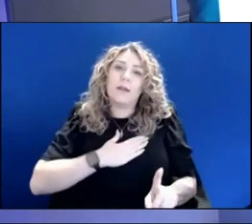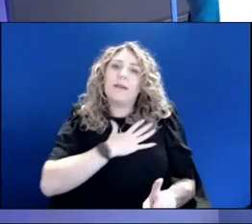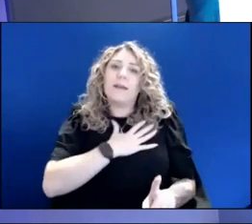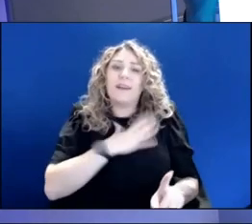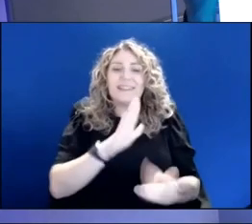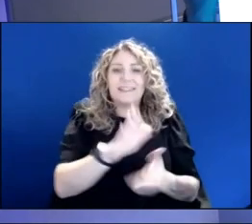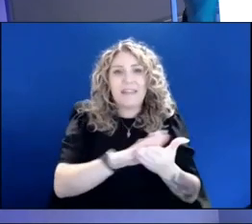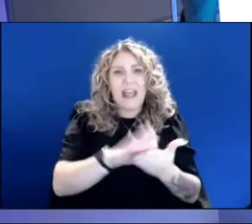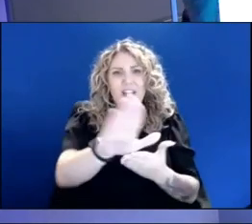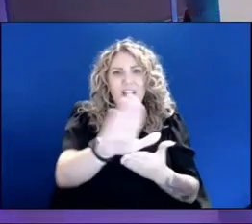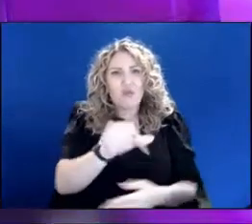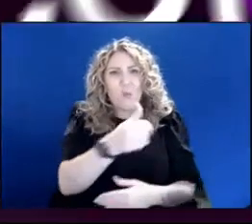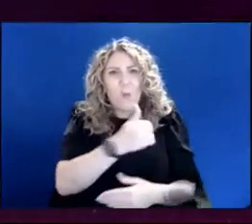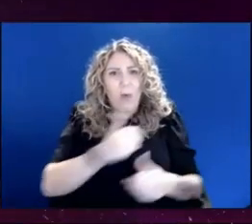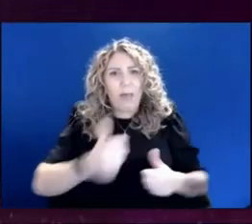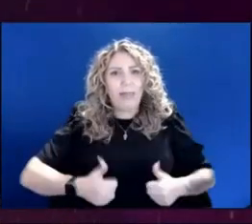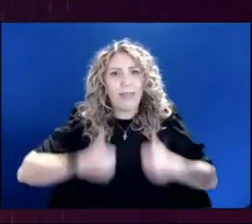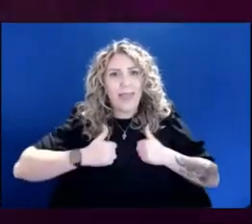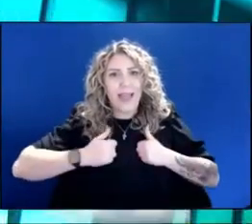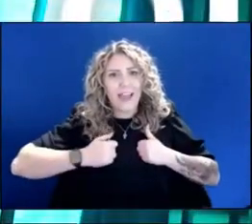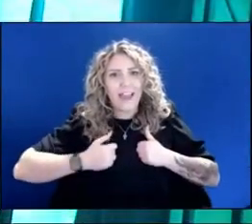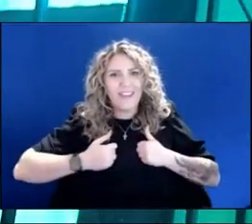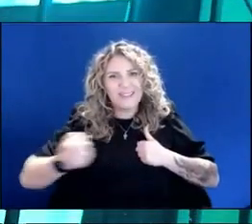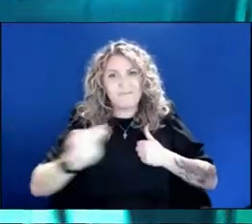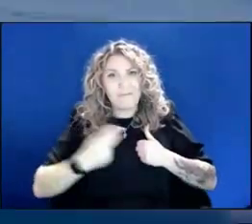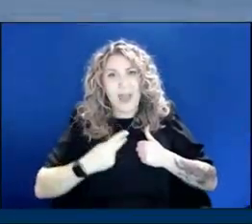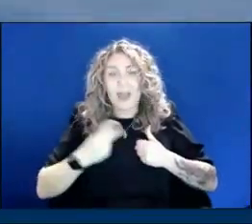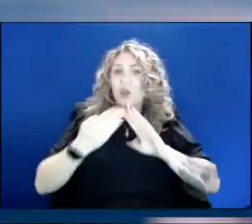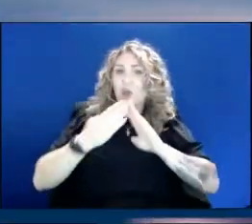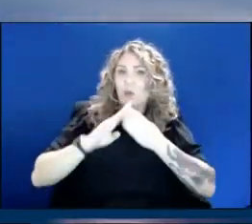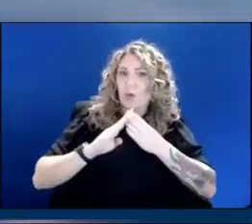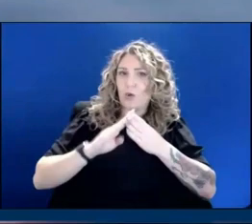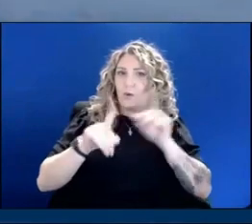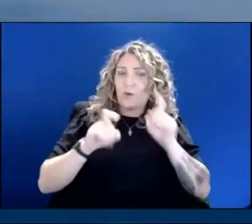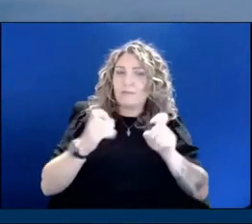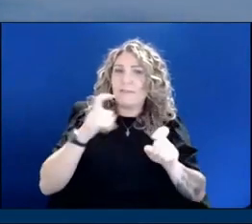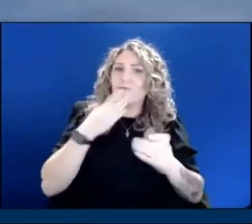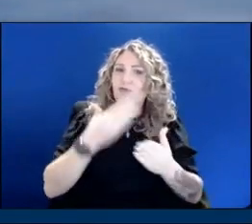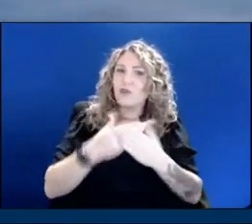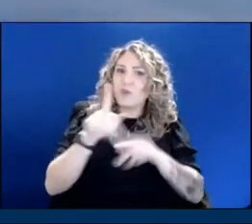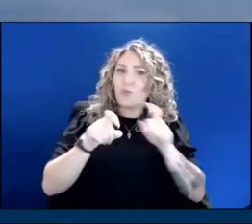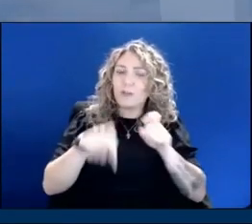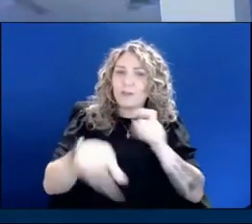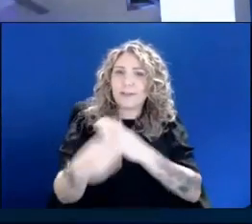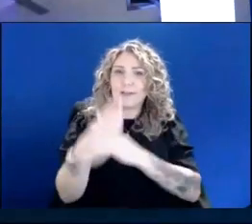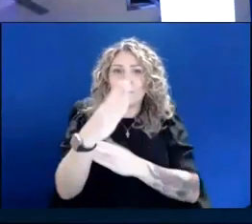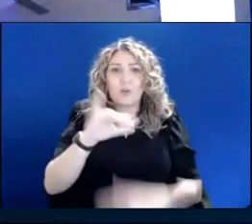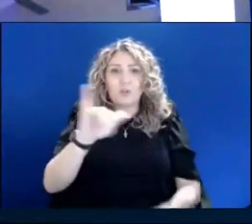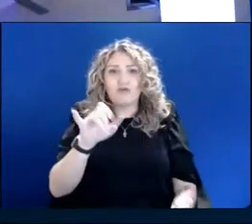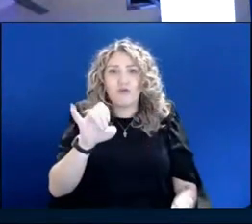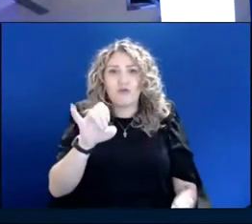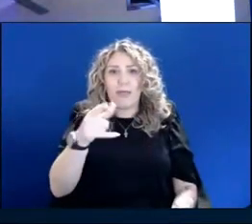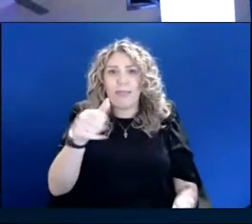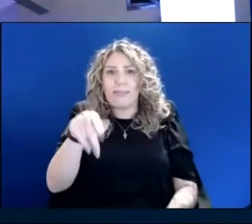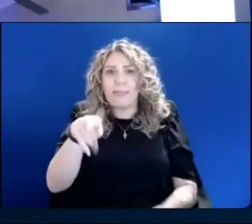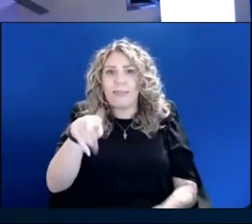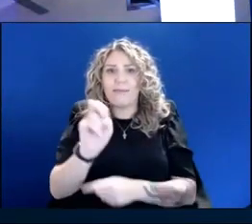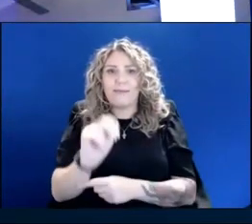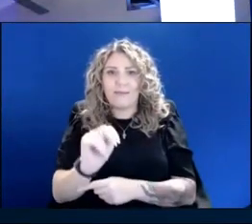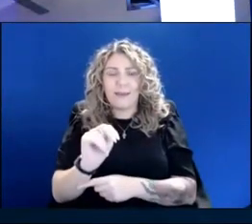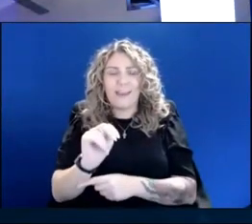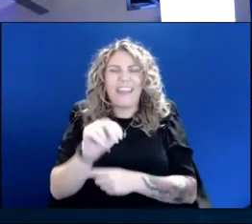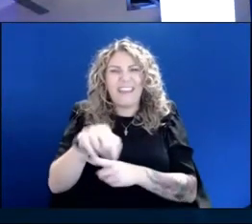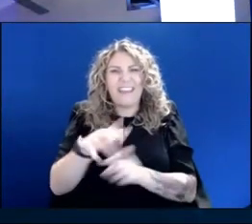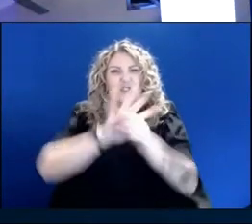back. I want to get to some community questions because they have some good ones this morning. Jo Ellen is curious, just in this age of COVID, what has changed for the